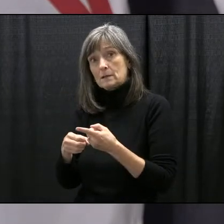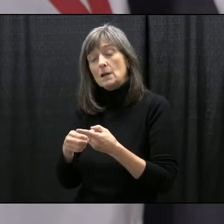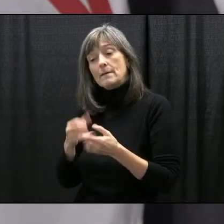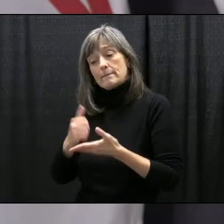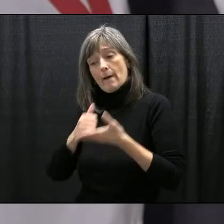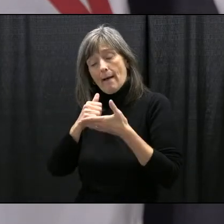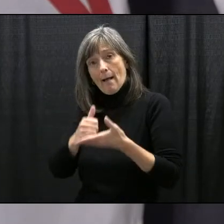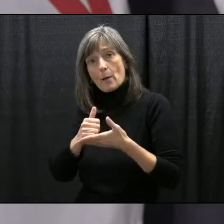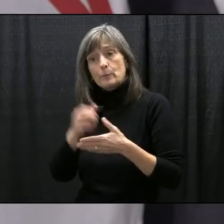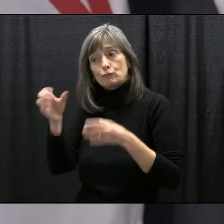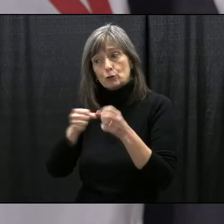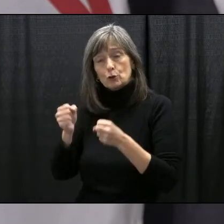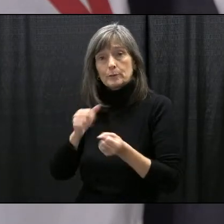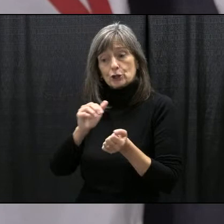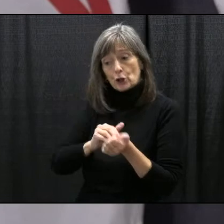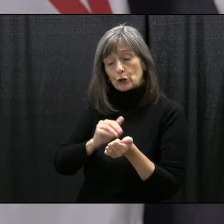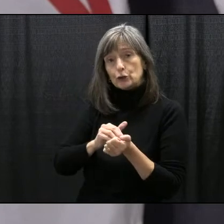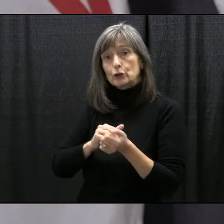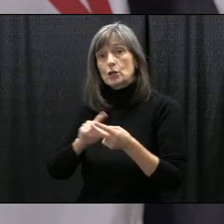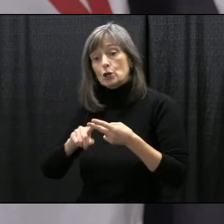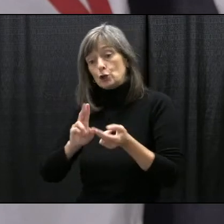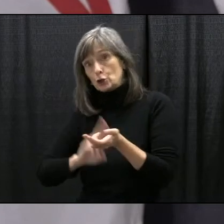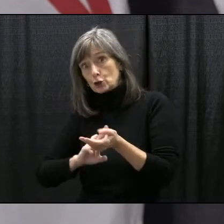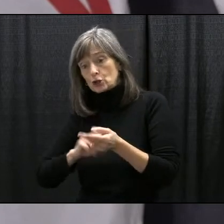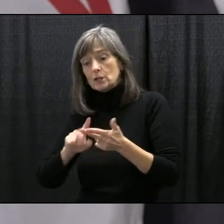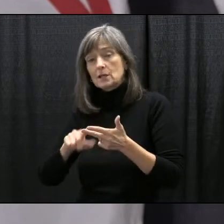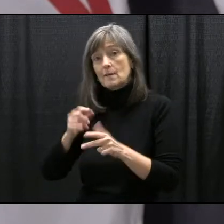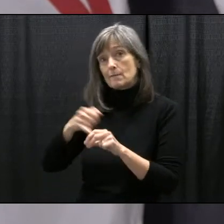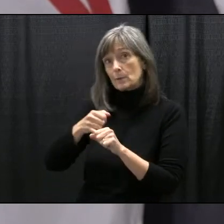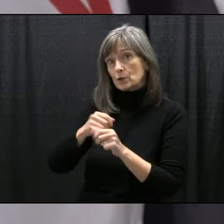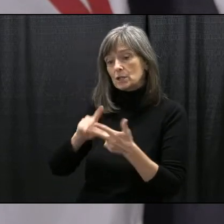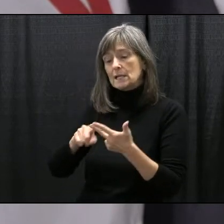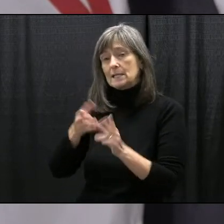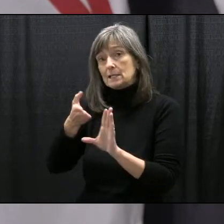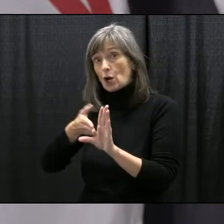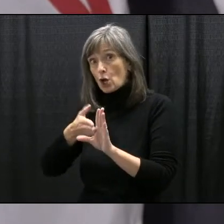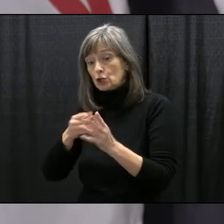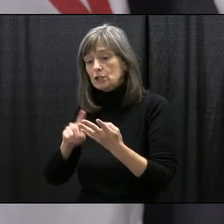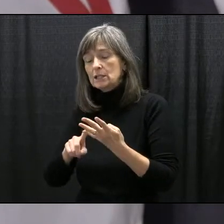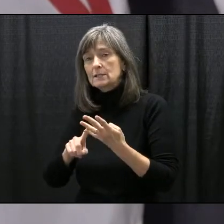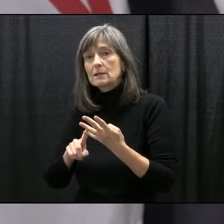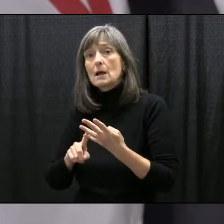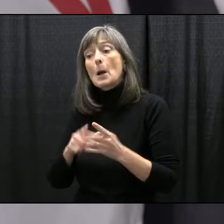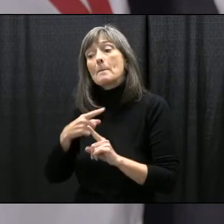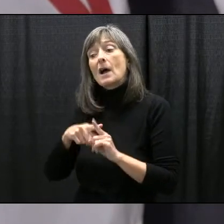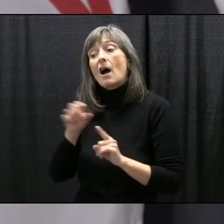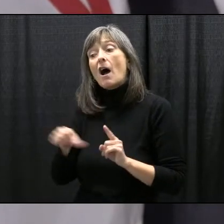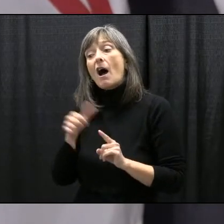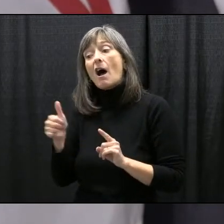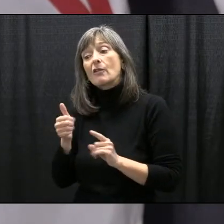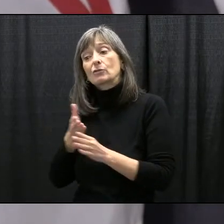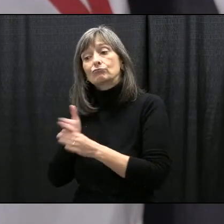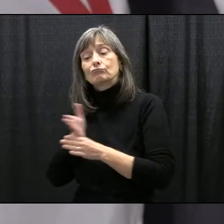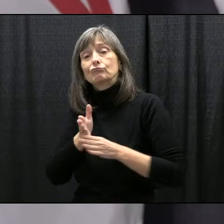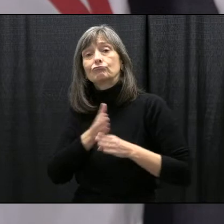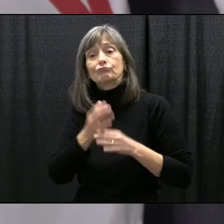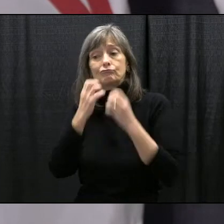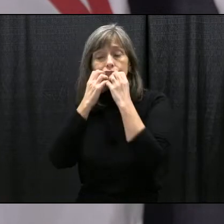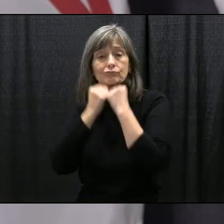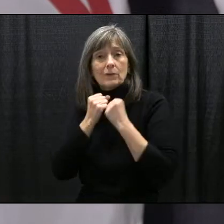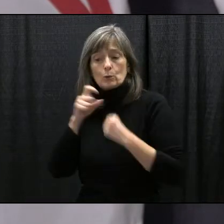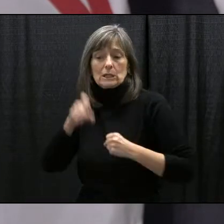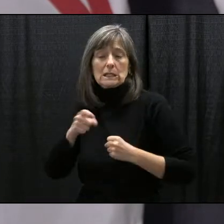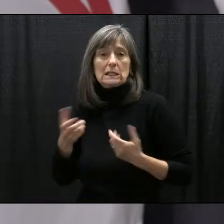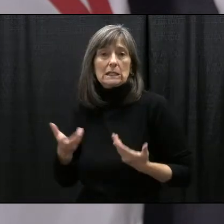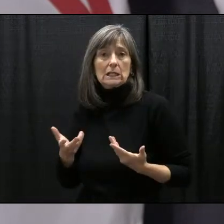physicians, nurses, pharmacists, psychologists, as well as the other valued healthcare professionals we